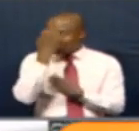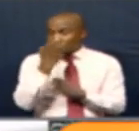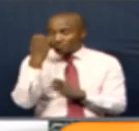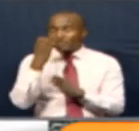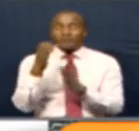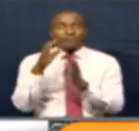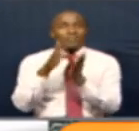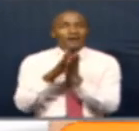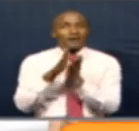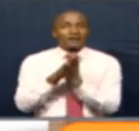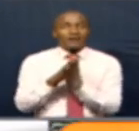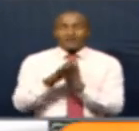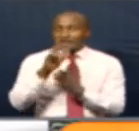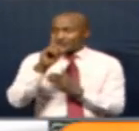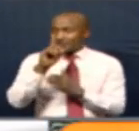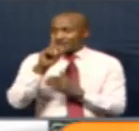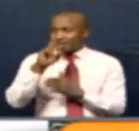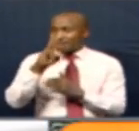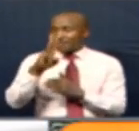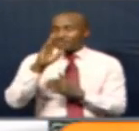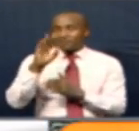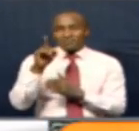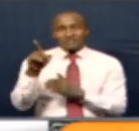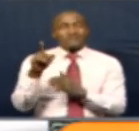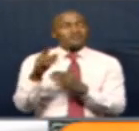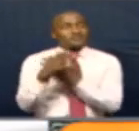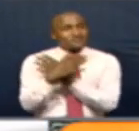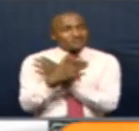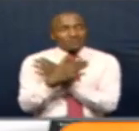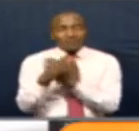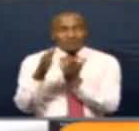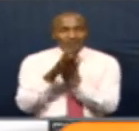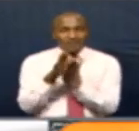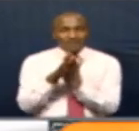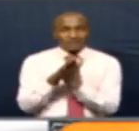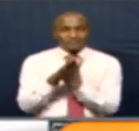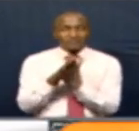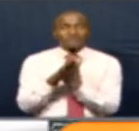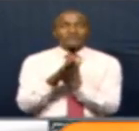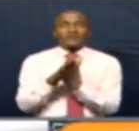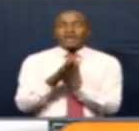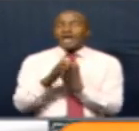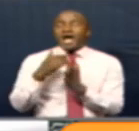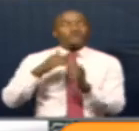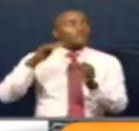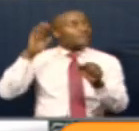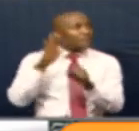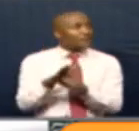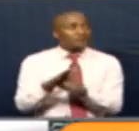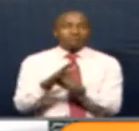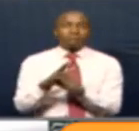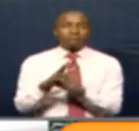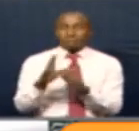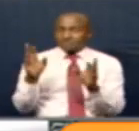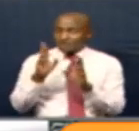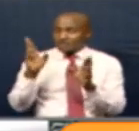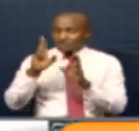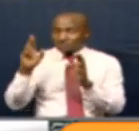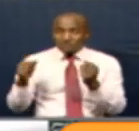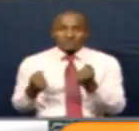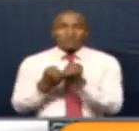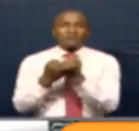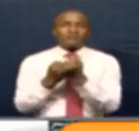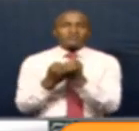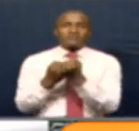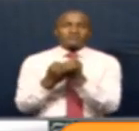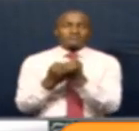Bank, KfW, which is the German Development Bank. There is a lot of interest in terms of participating on the